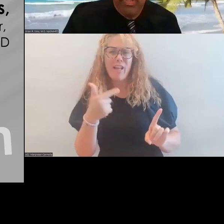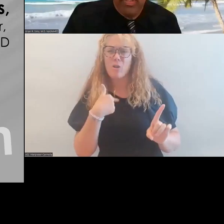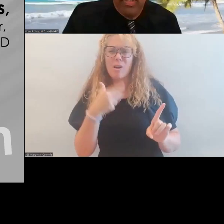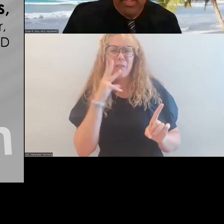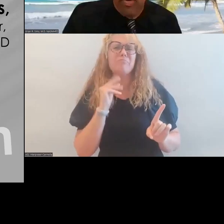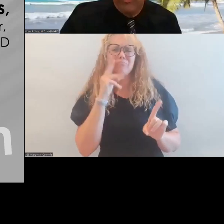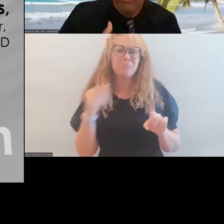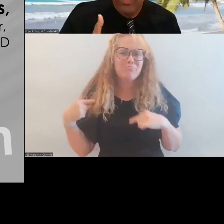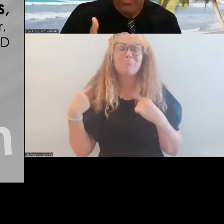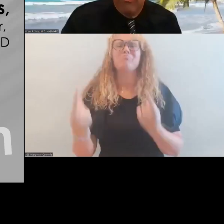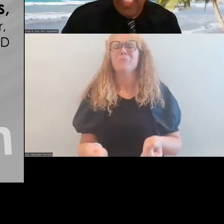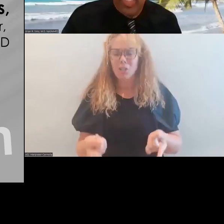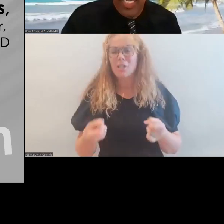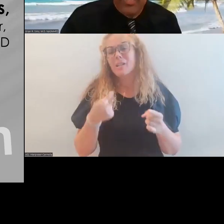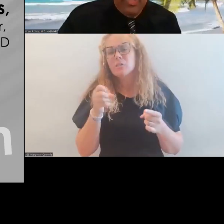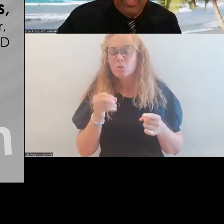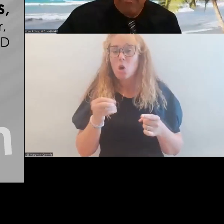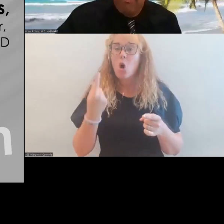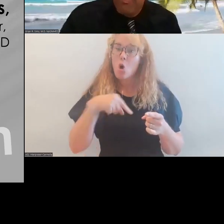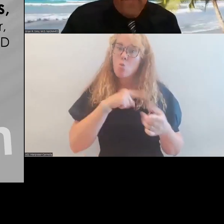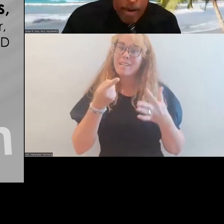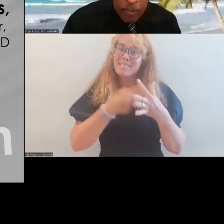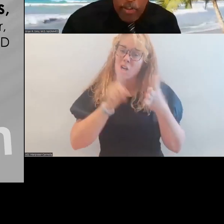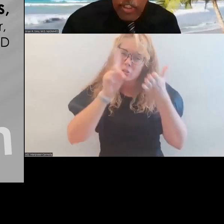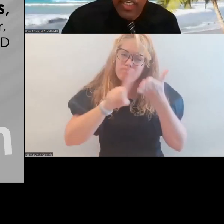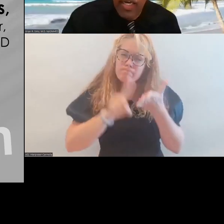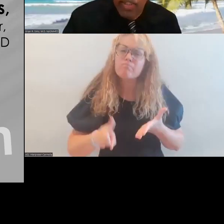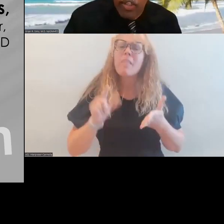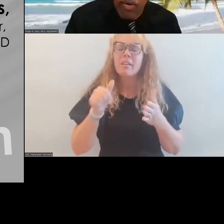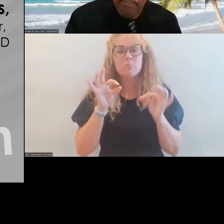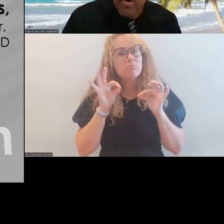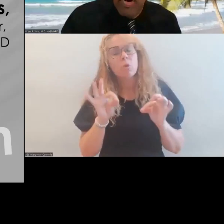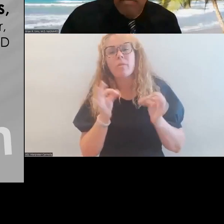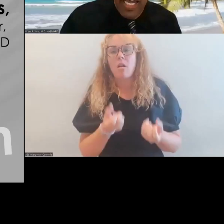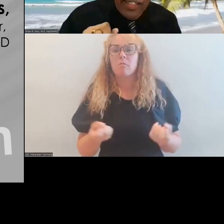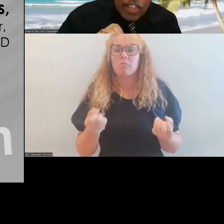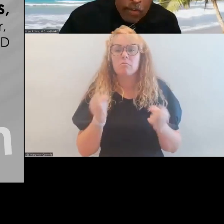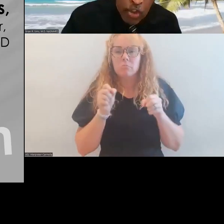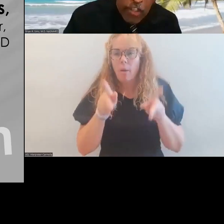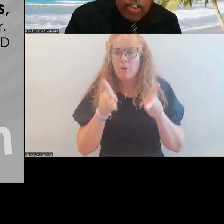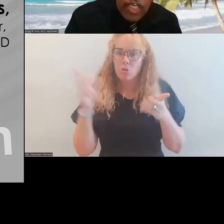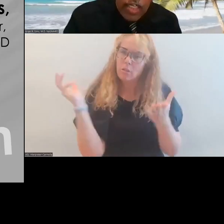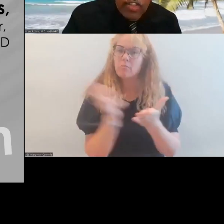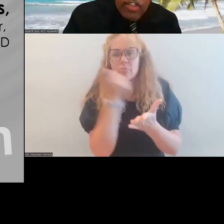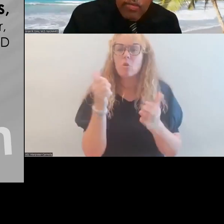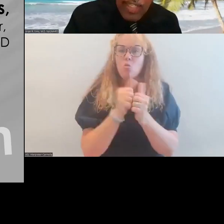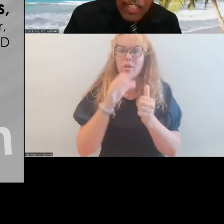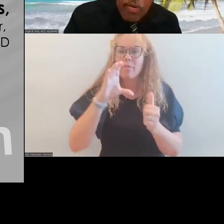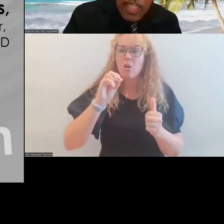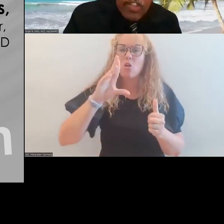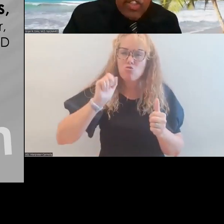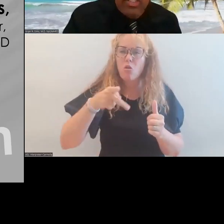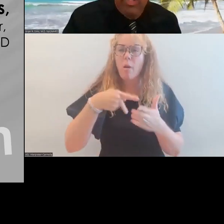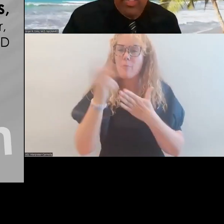through. So as we begin to investigate it, this is the perfect opportunity with the crop program and its interjection into